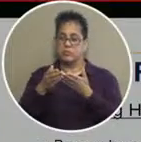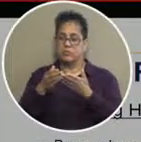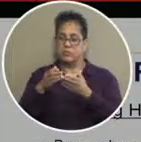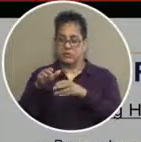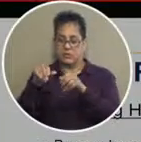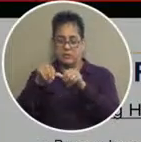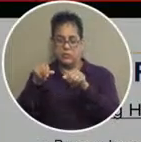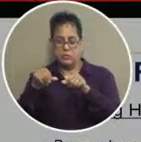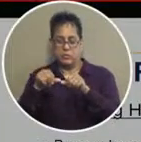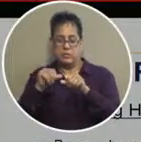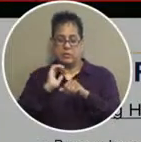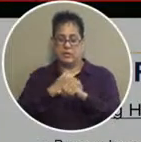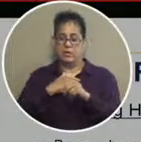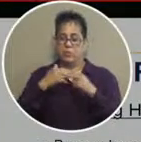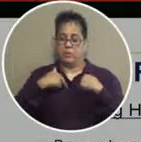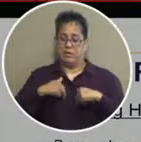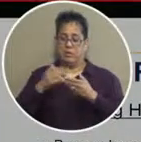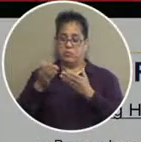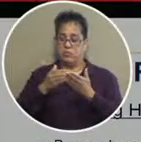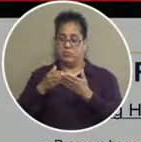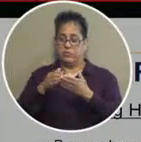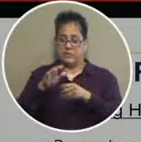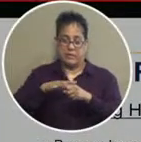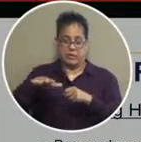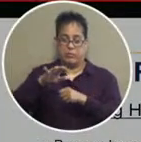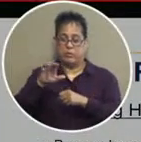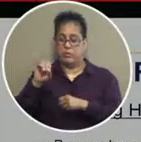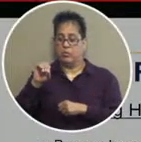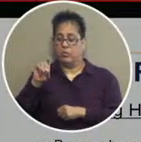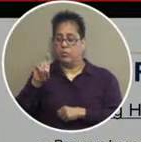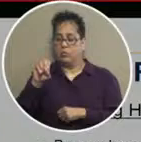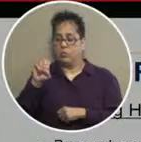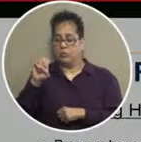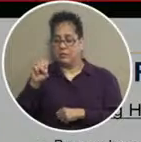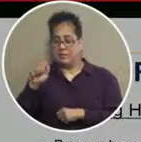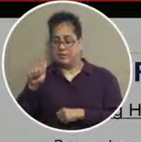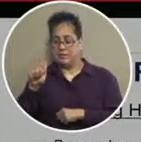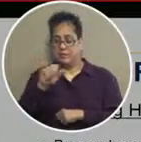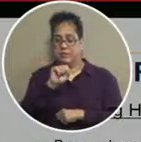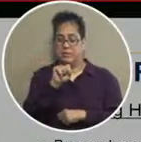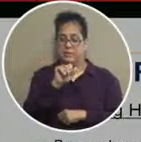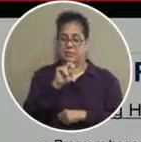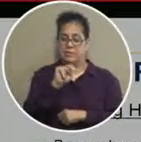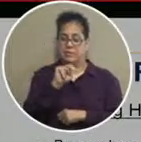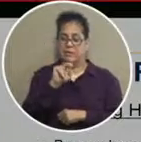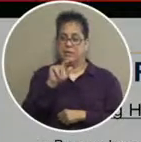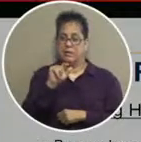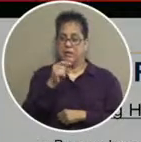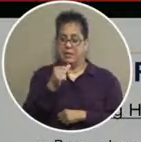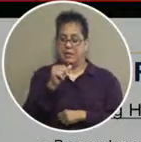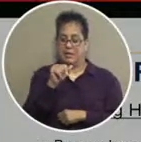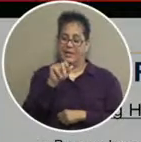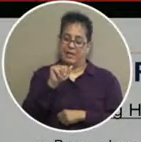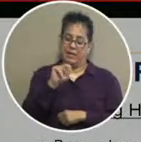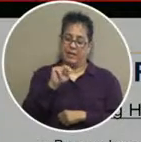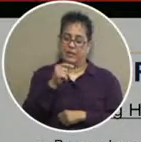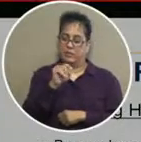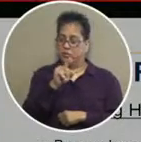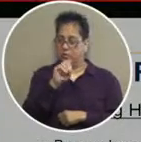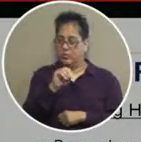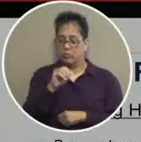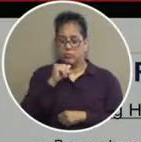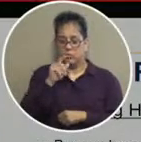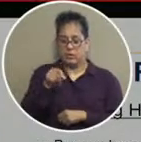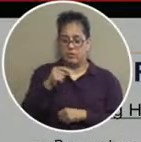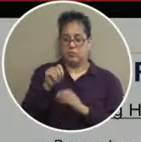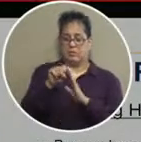and our health service region includes Odessa and San Angelo. So the numbers are not pulled out specifically